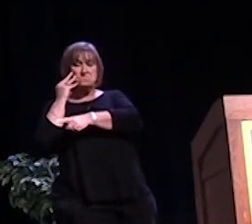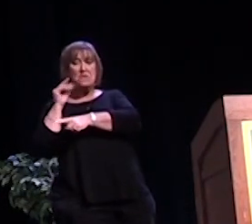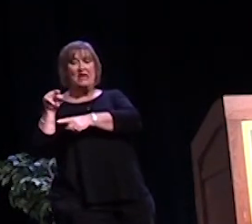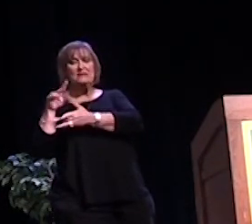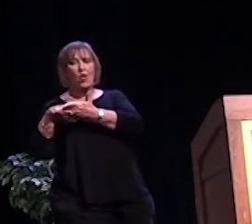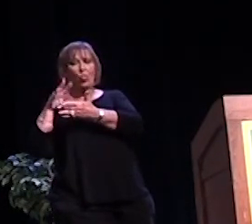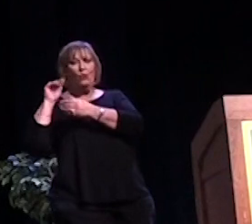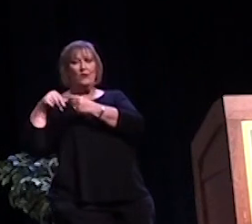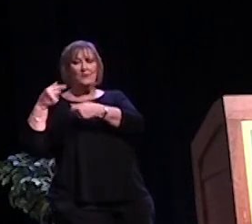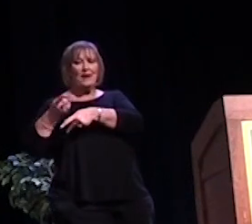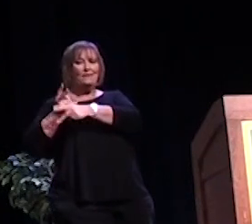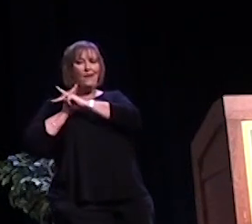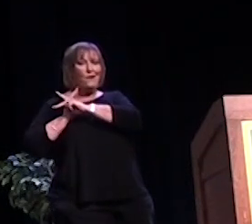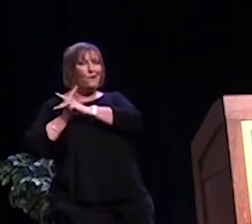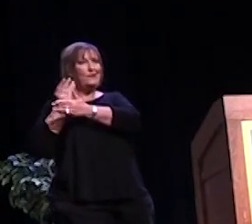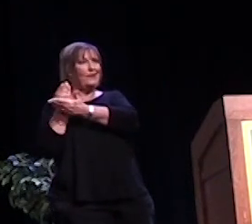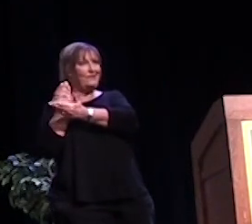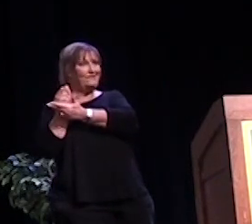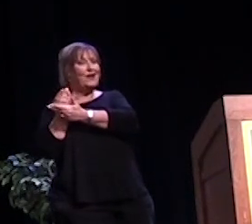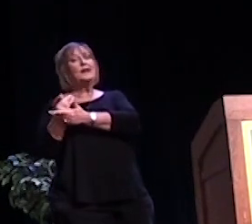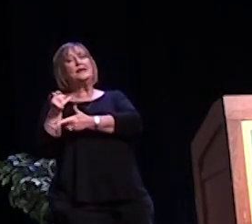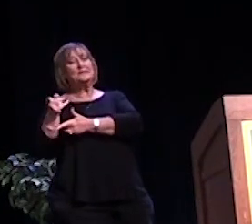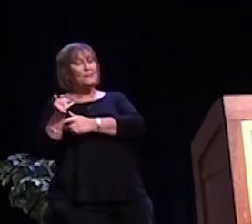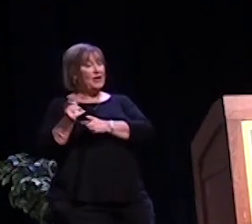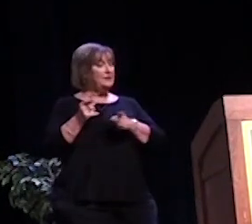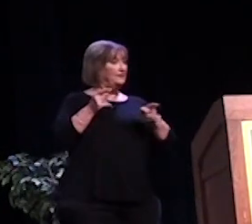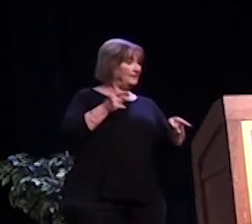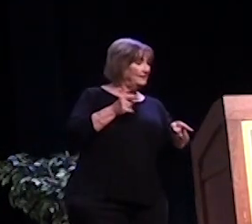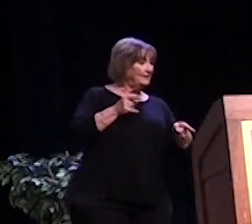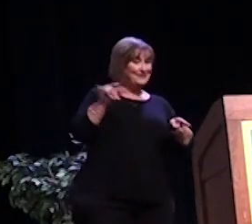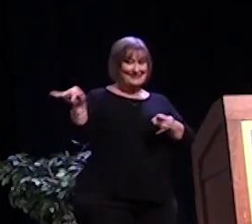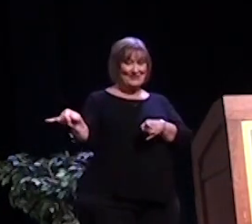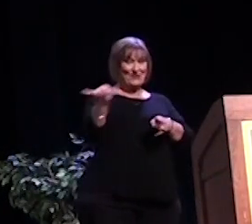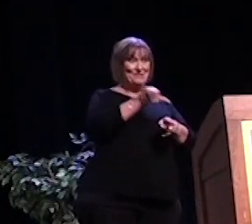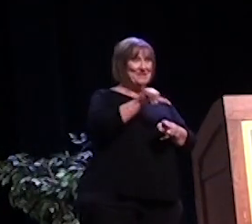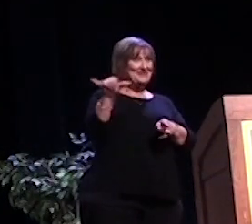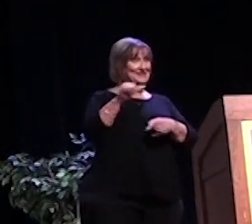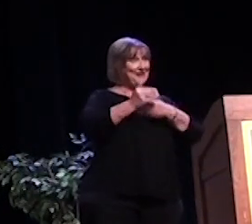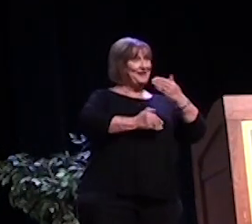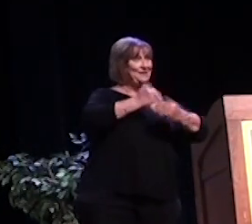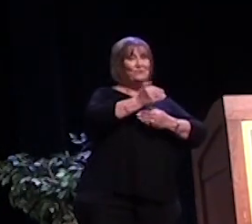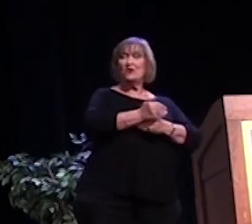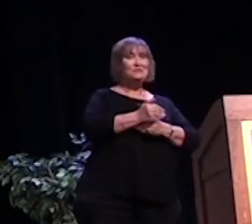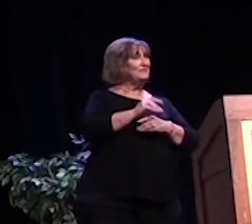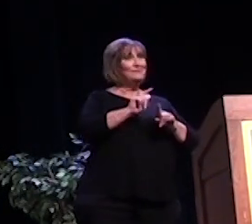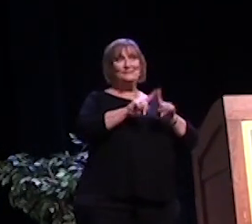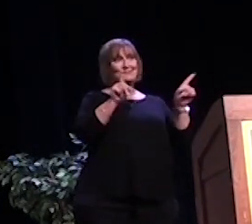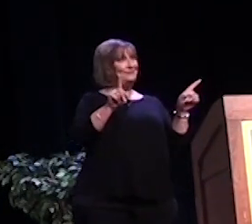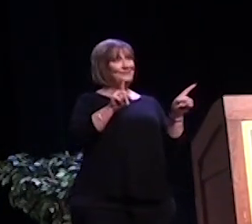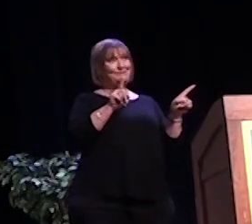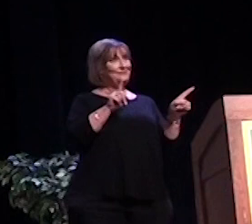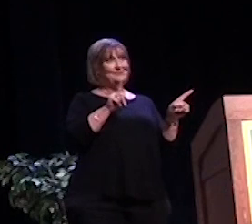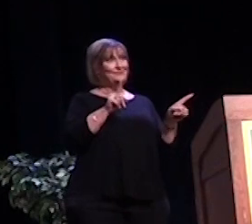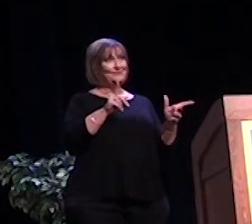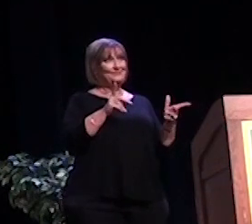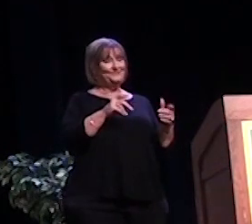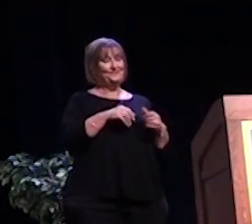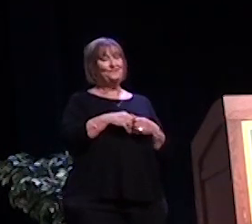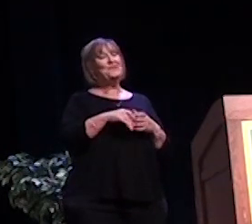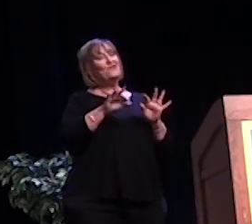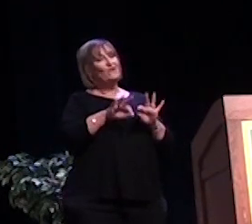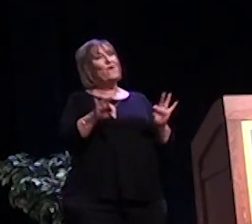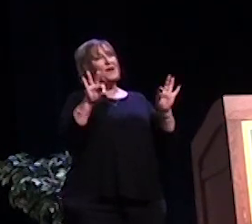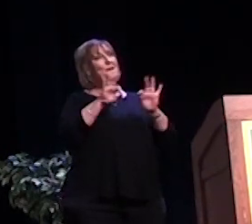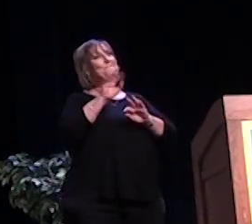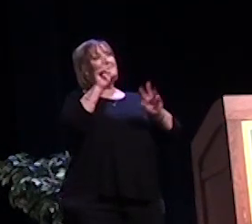is no one property that goes through the same challenges as the other. So I think it's important for folks